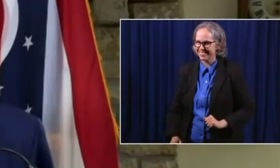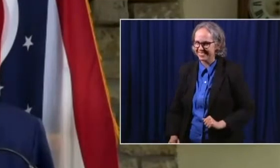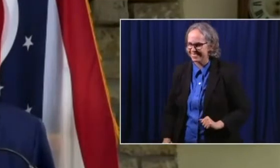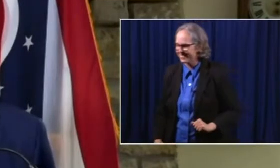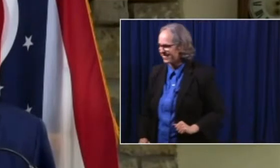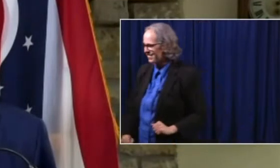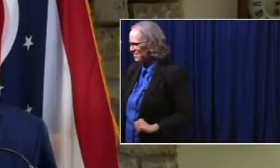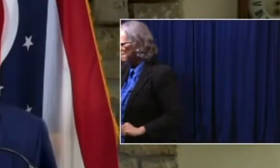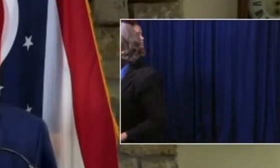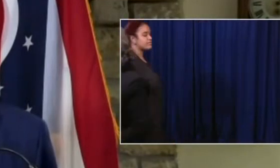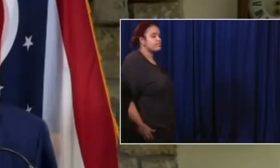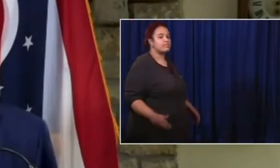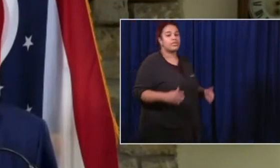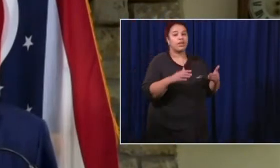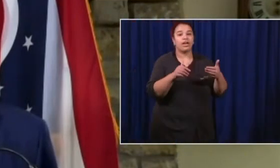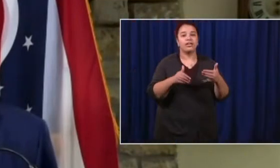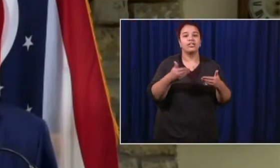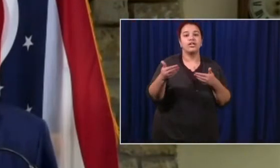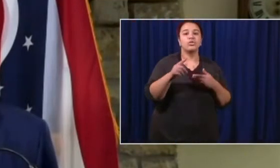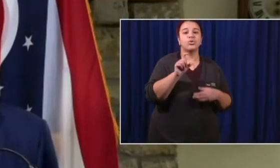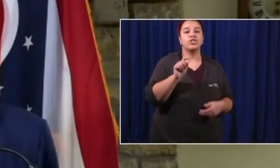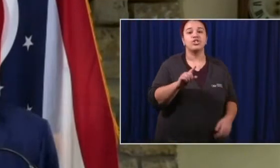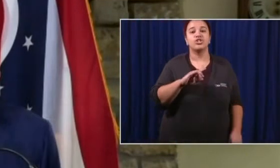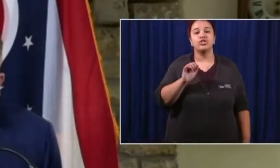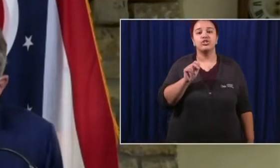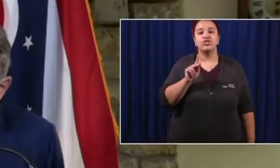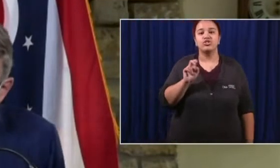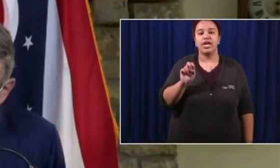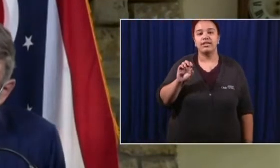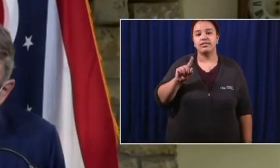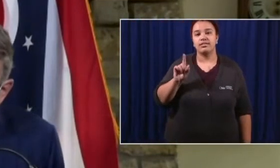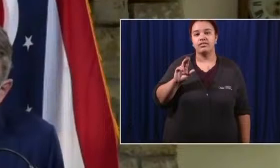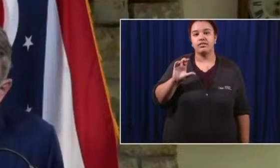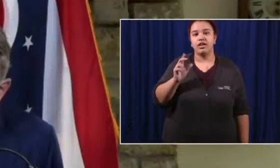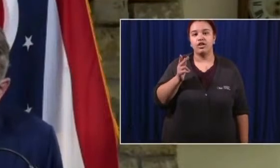Next question is from Jake Zuckerman at the Ohio Capitol Journal.